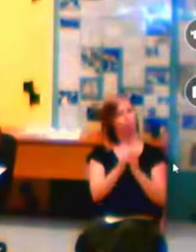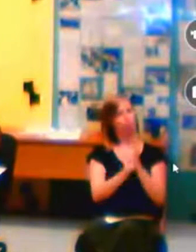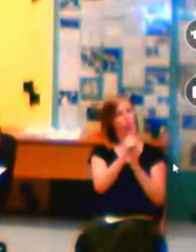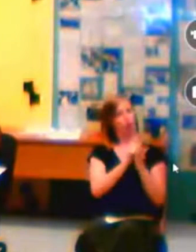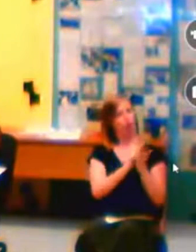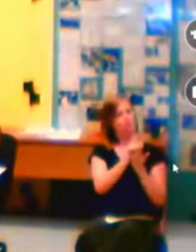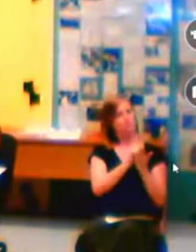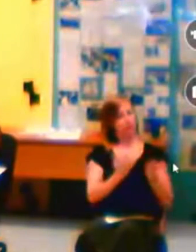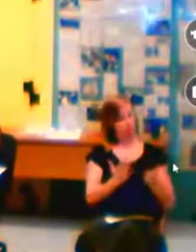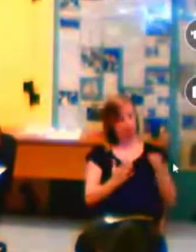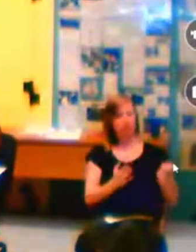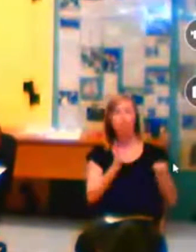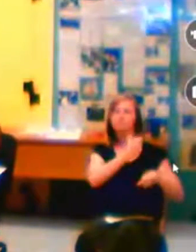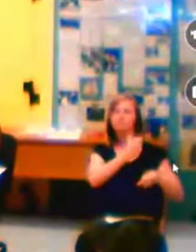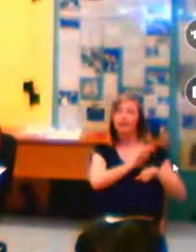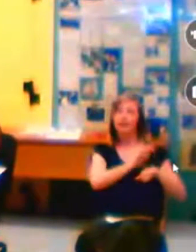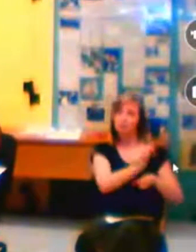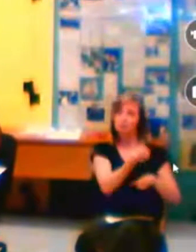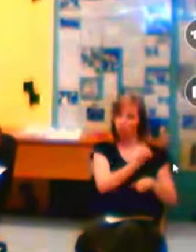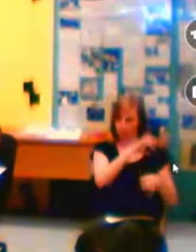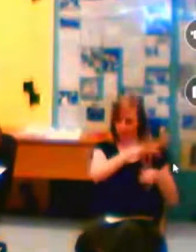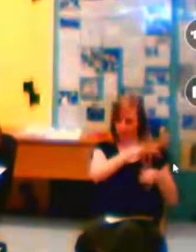government thing you've ever seen before.